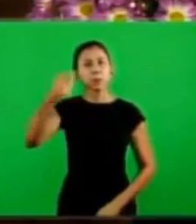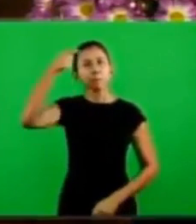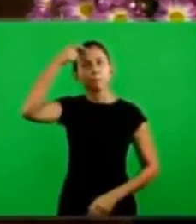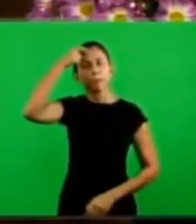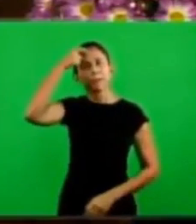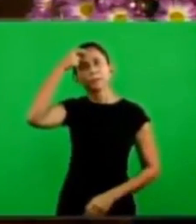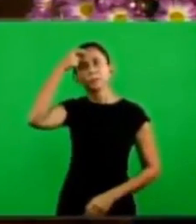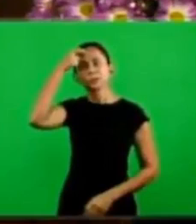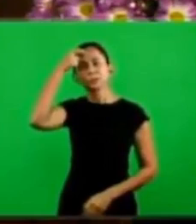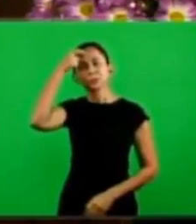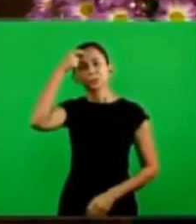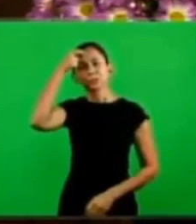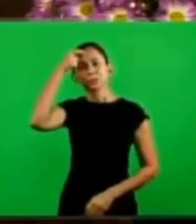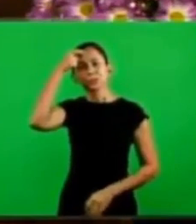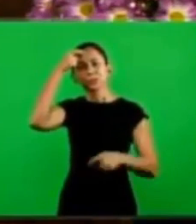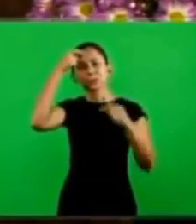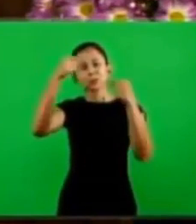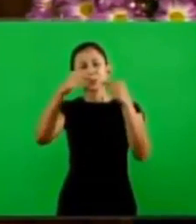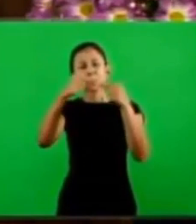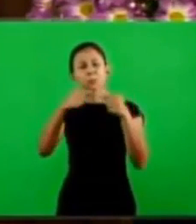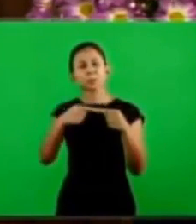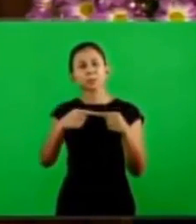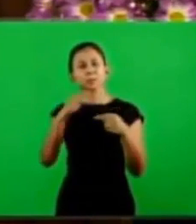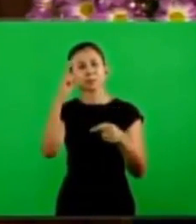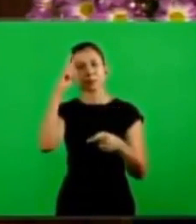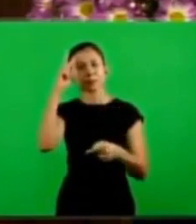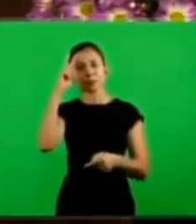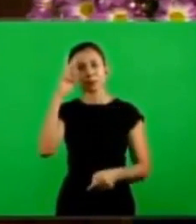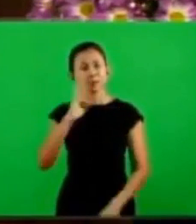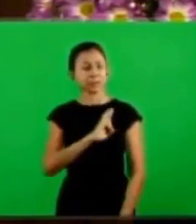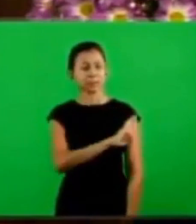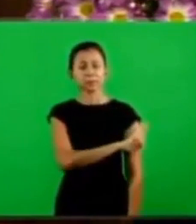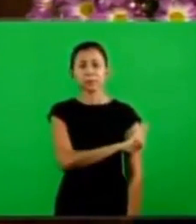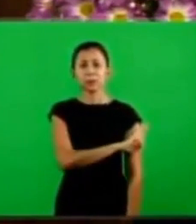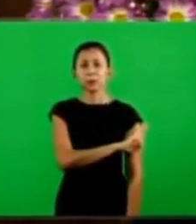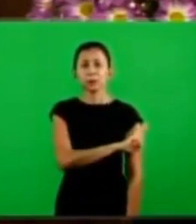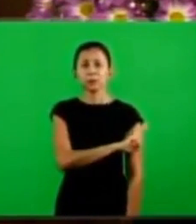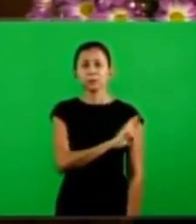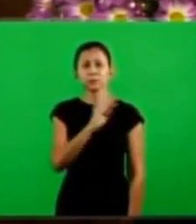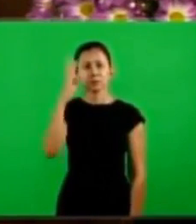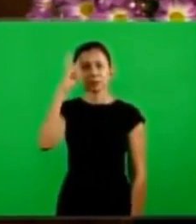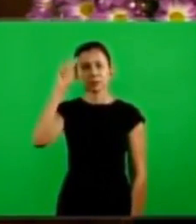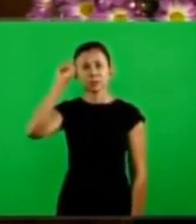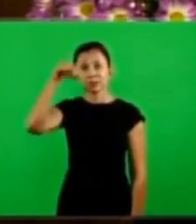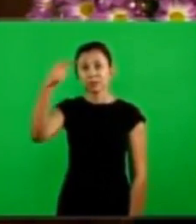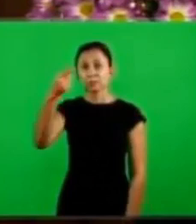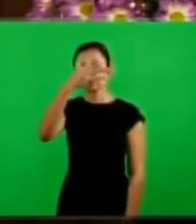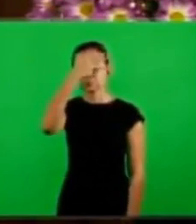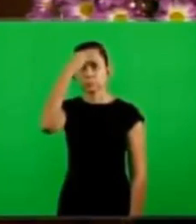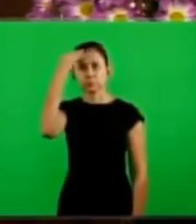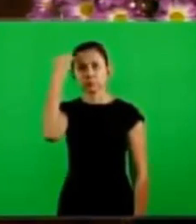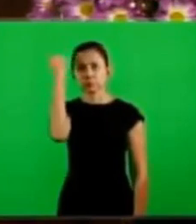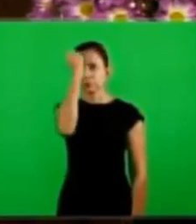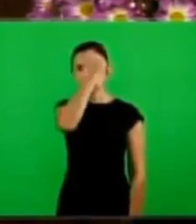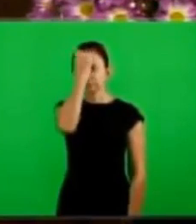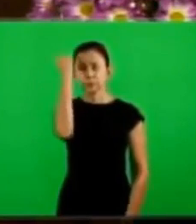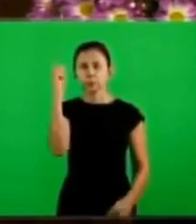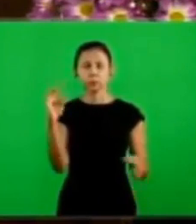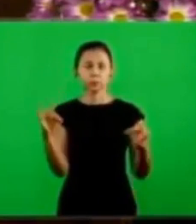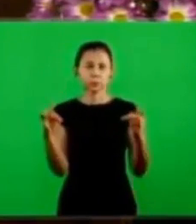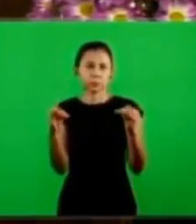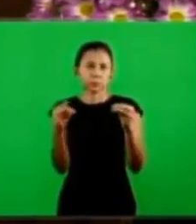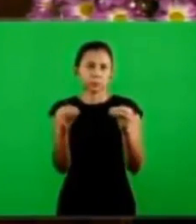her mind was a historical way to think. So in 3 days, she forgot everything.